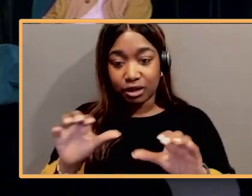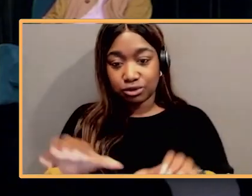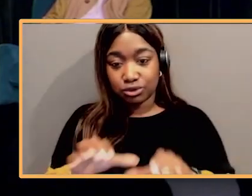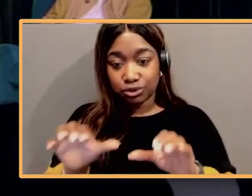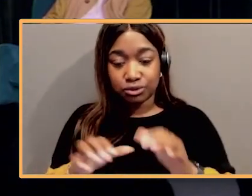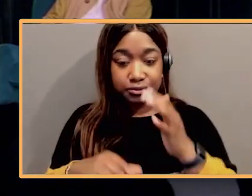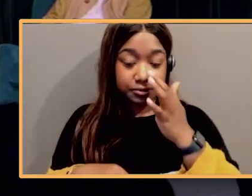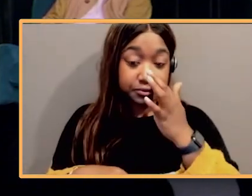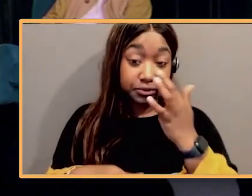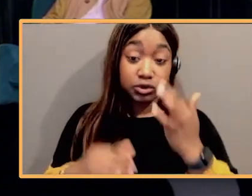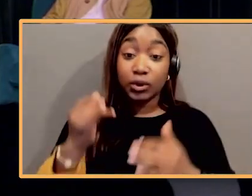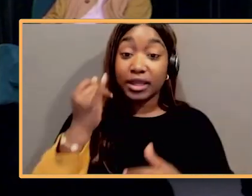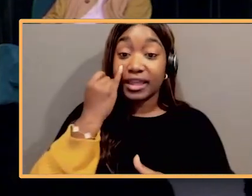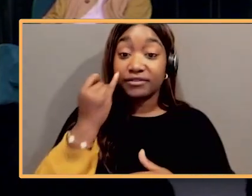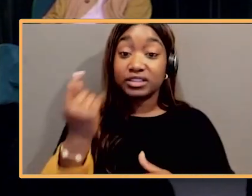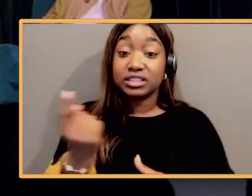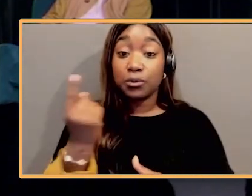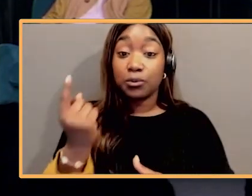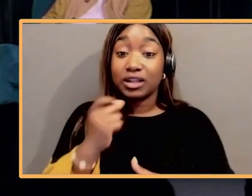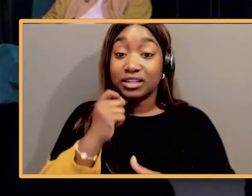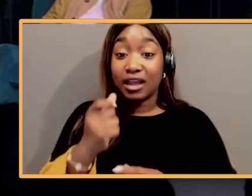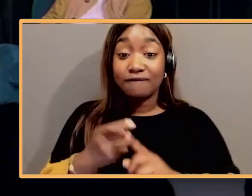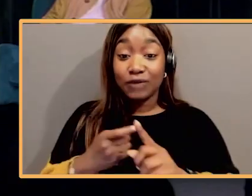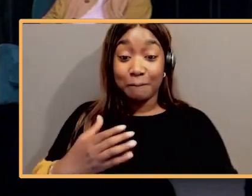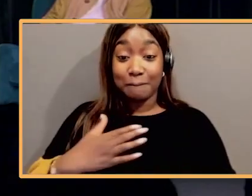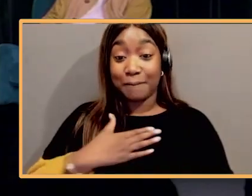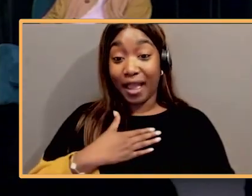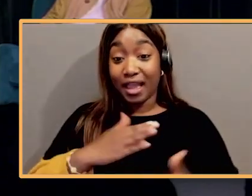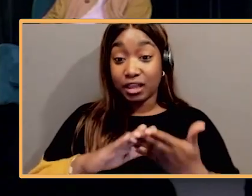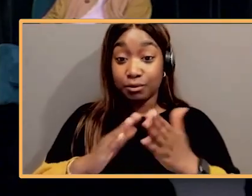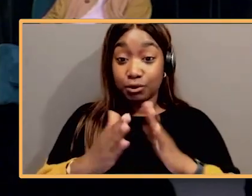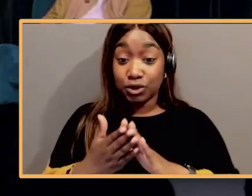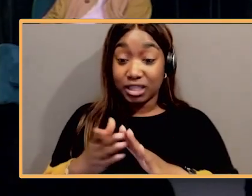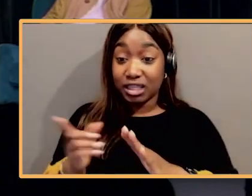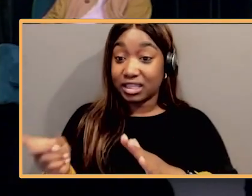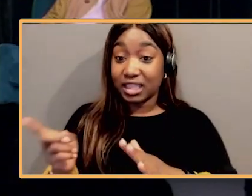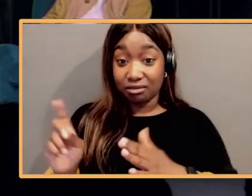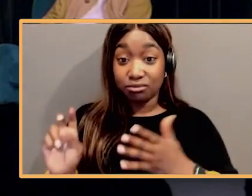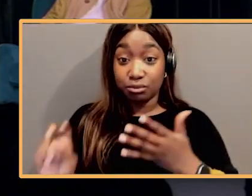if someone who's not from my community gets promoted,